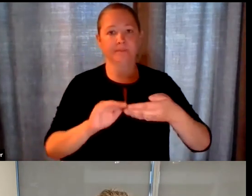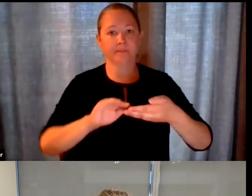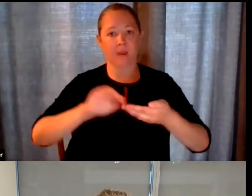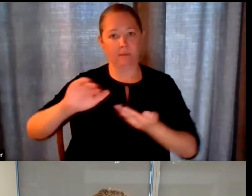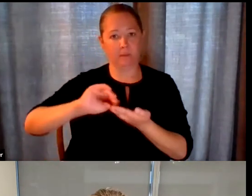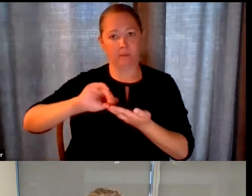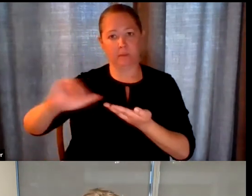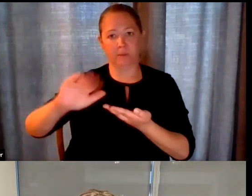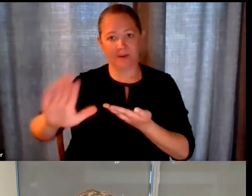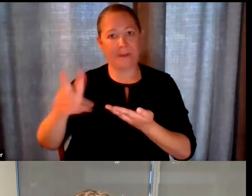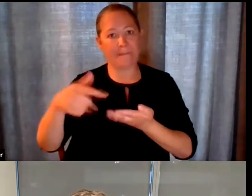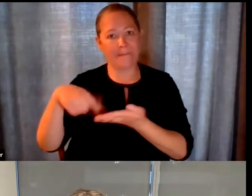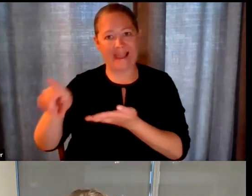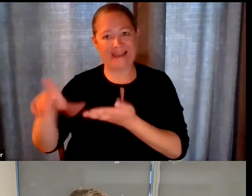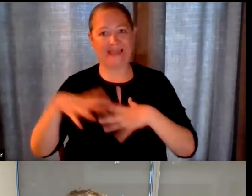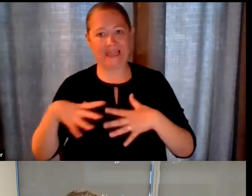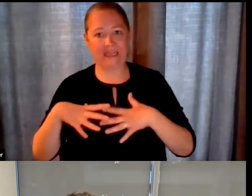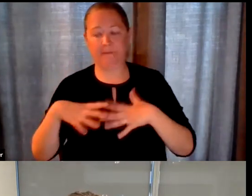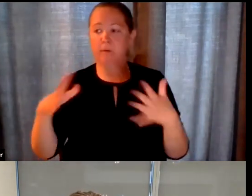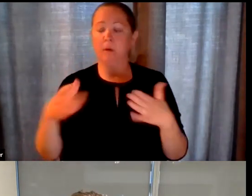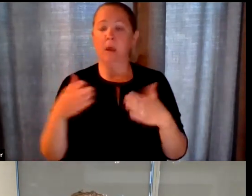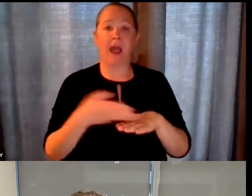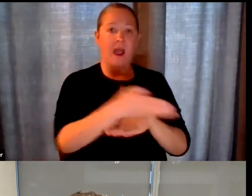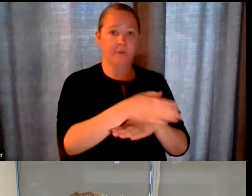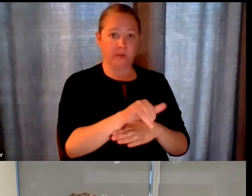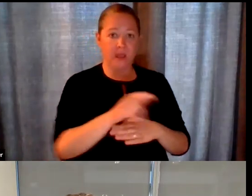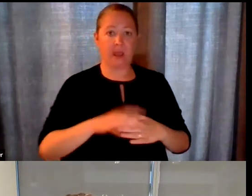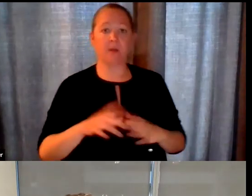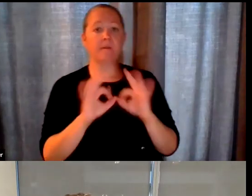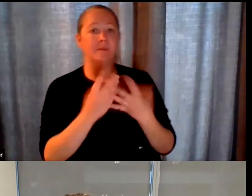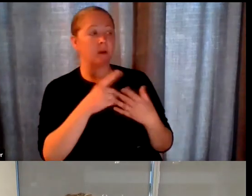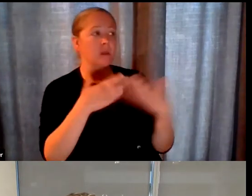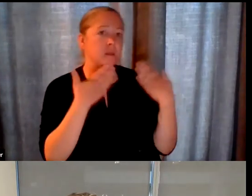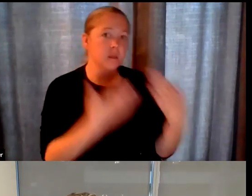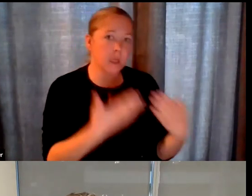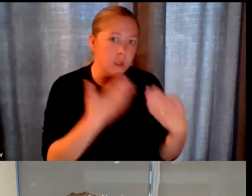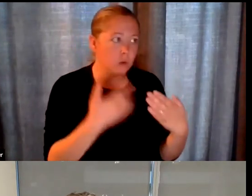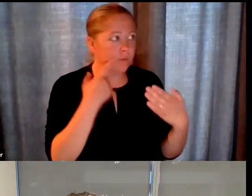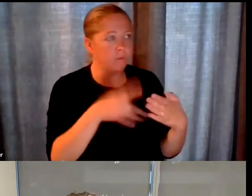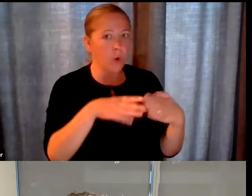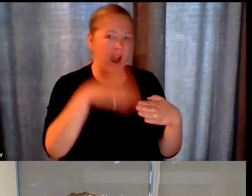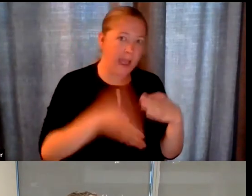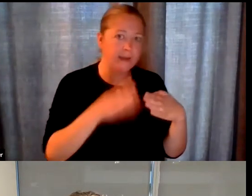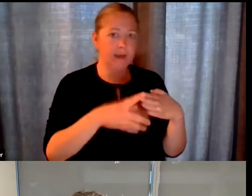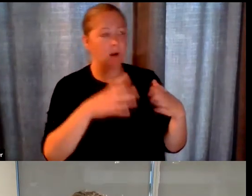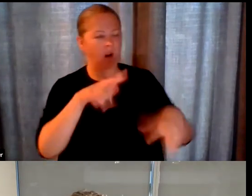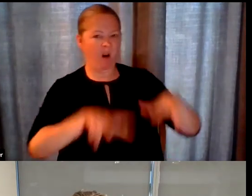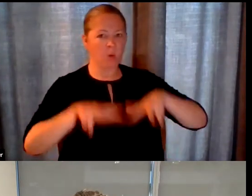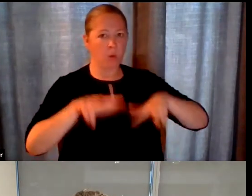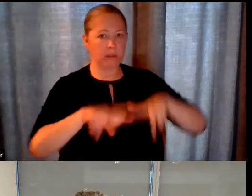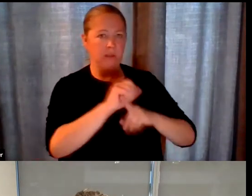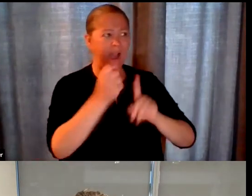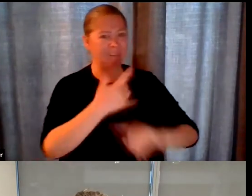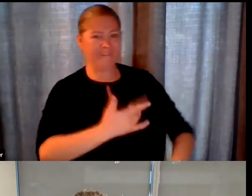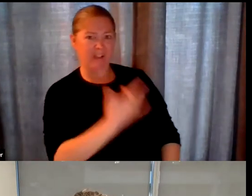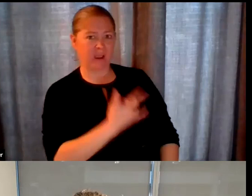out and said, thank you so much. Thank you for addressing the situation. Thank you for ending an awkward situation where I felt like I had to participate